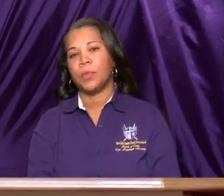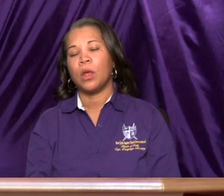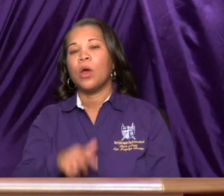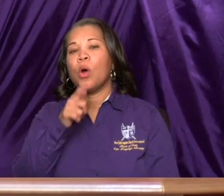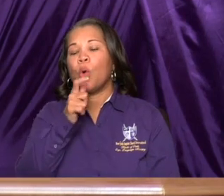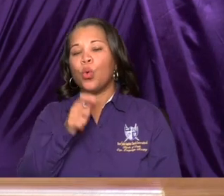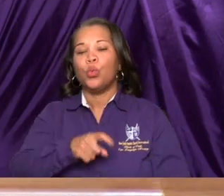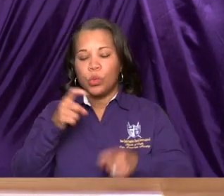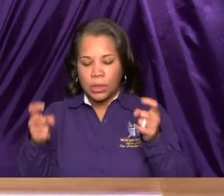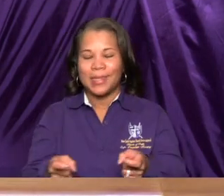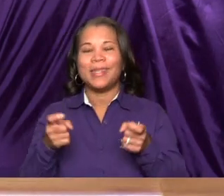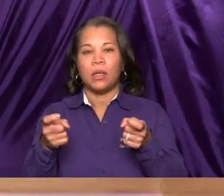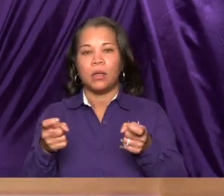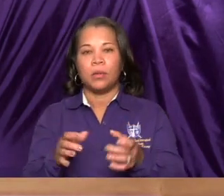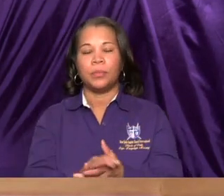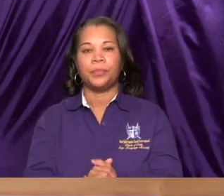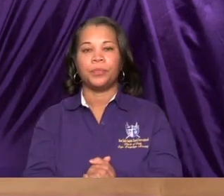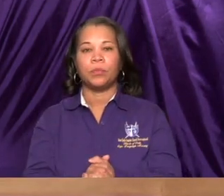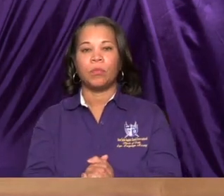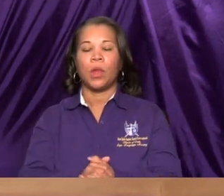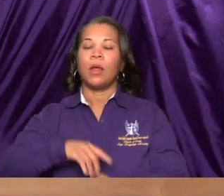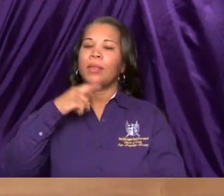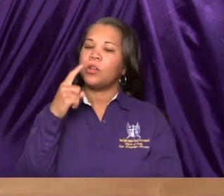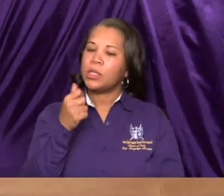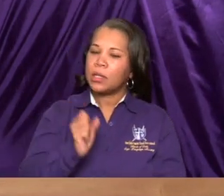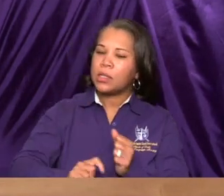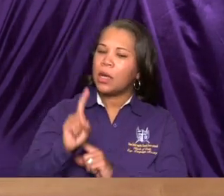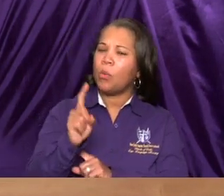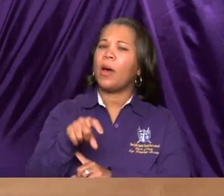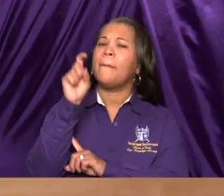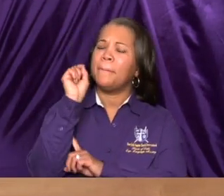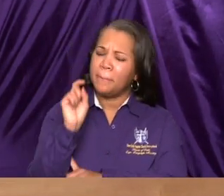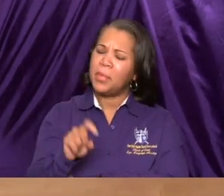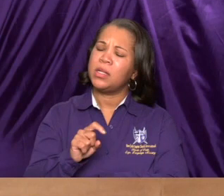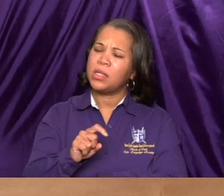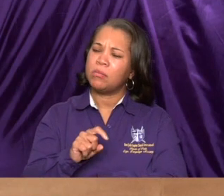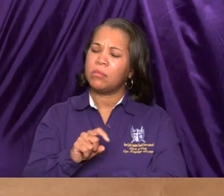sinned? So what they're saying is that somebody must have sinned.